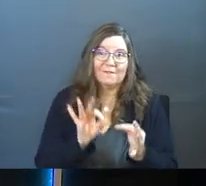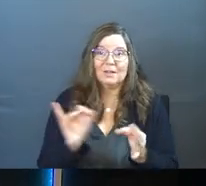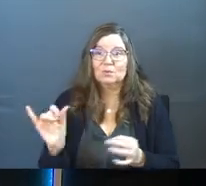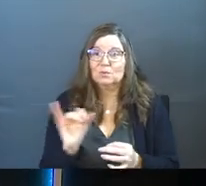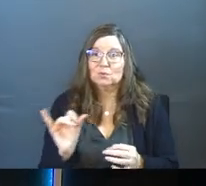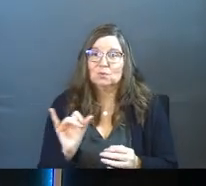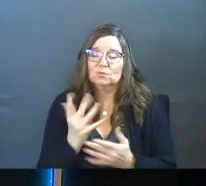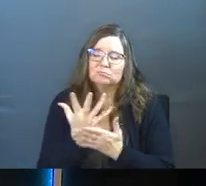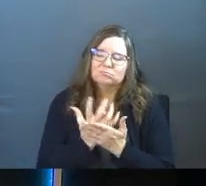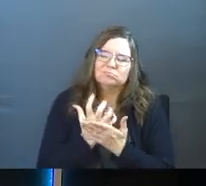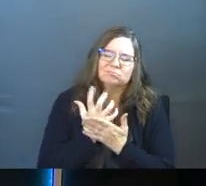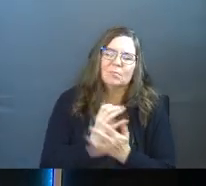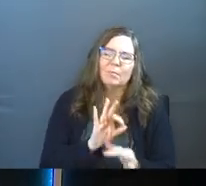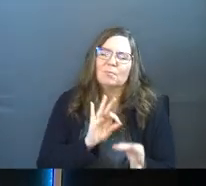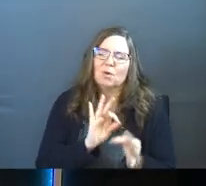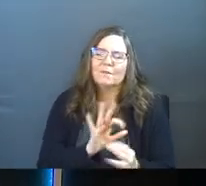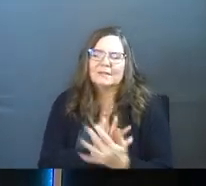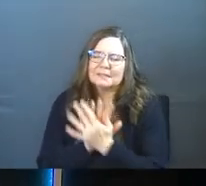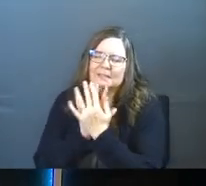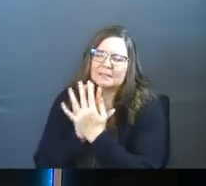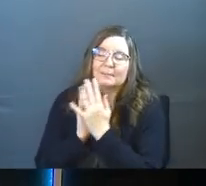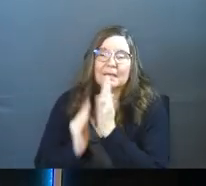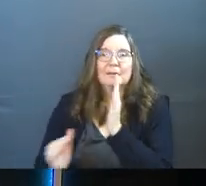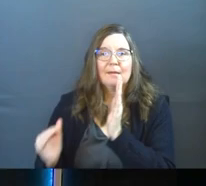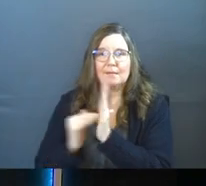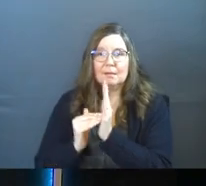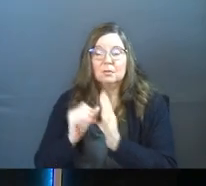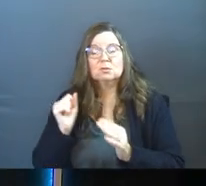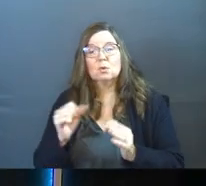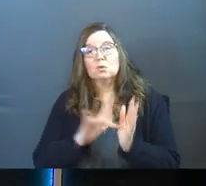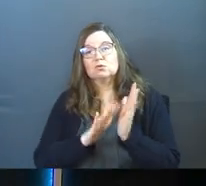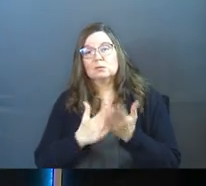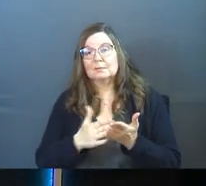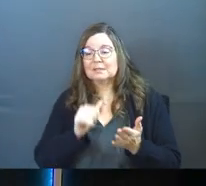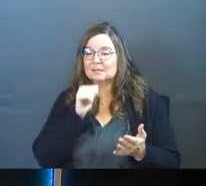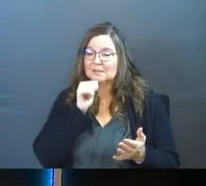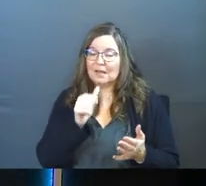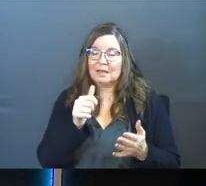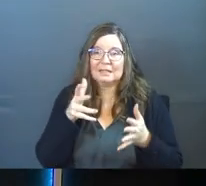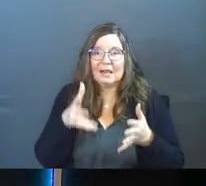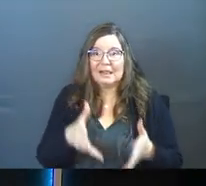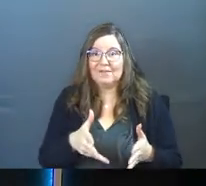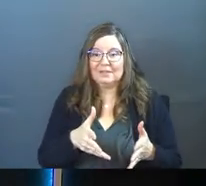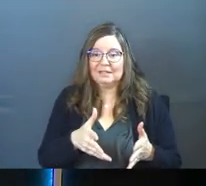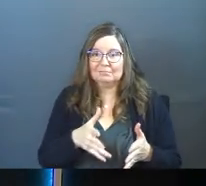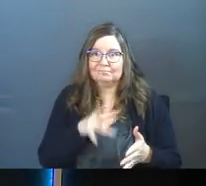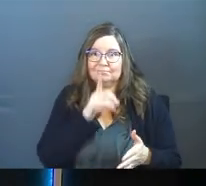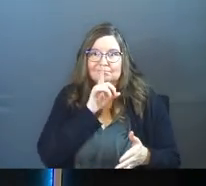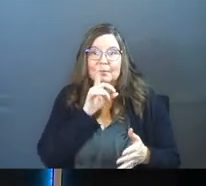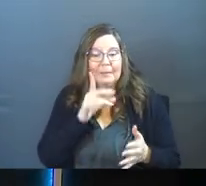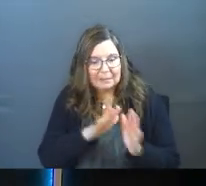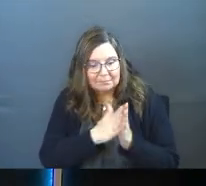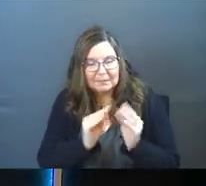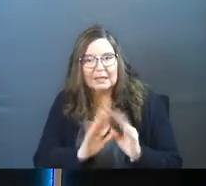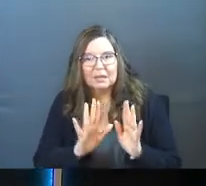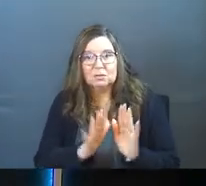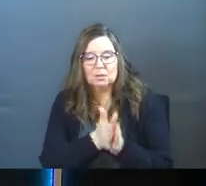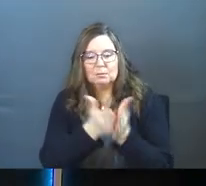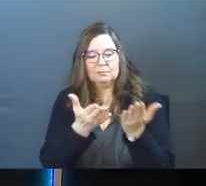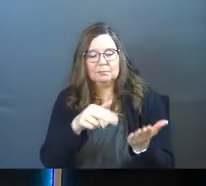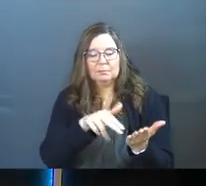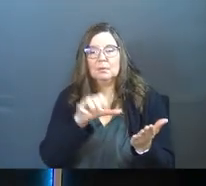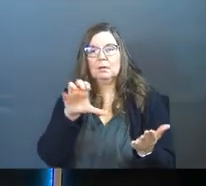perfection. It wants perfect intimacy again. And so scripture doesn't leave us hanging. So if you got your Bibles, I would say